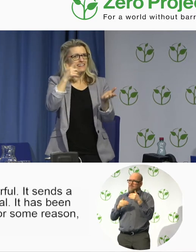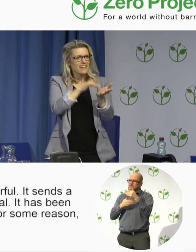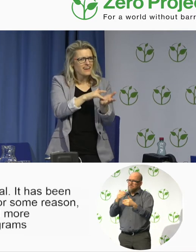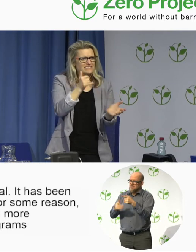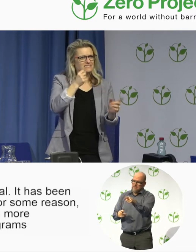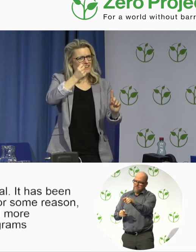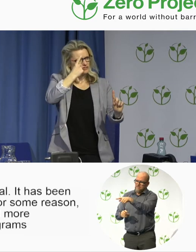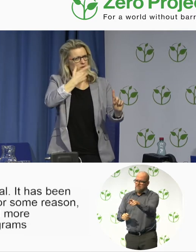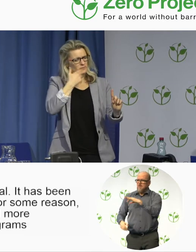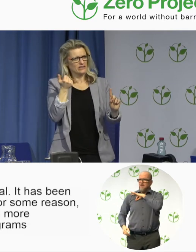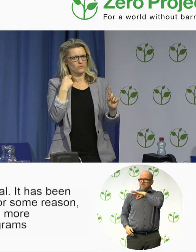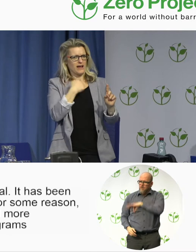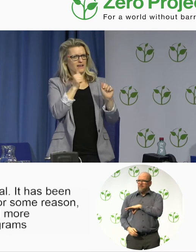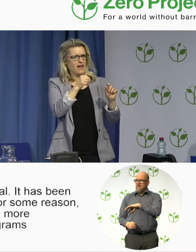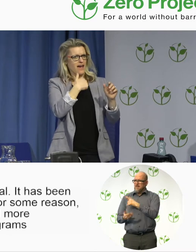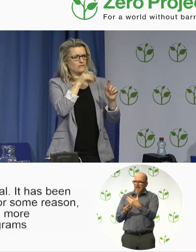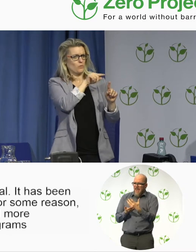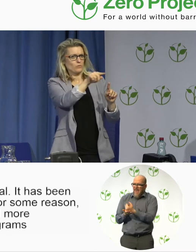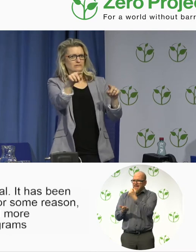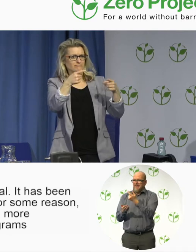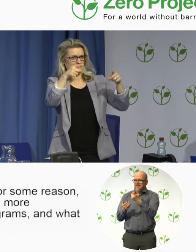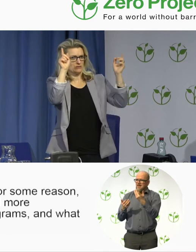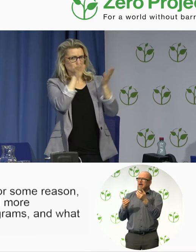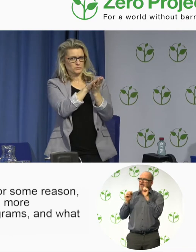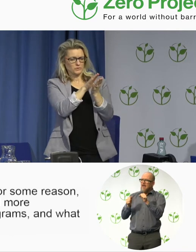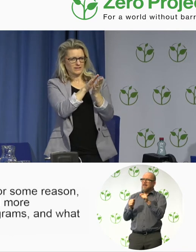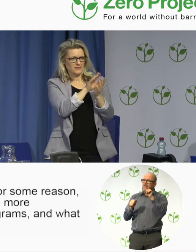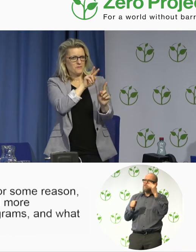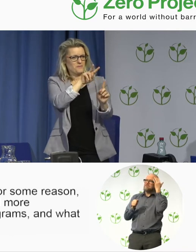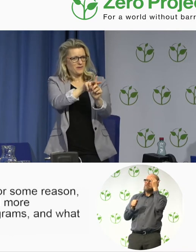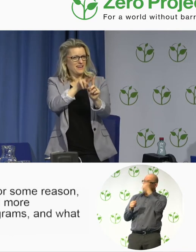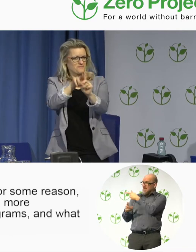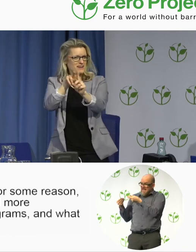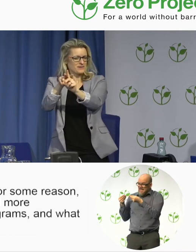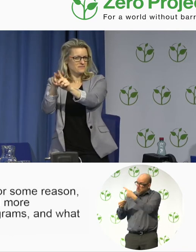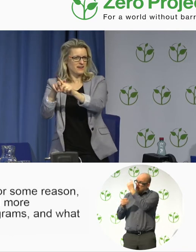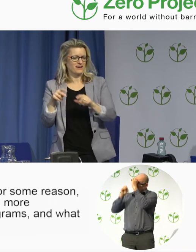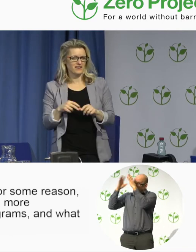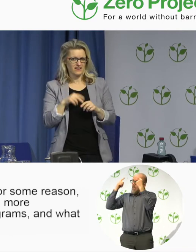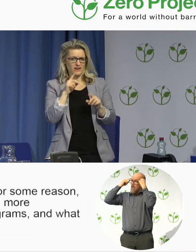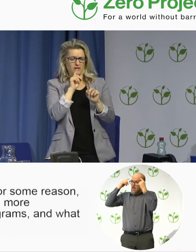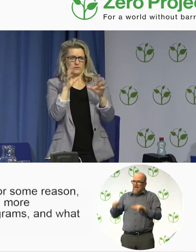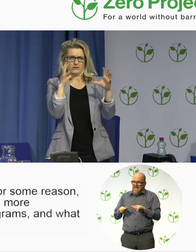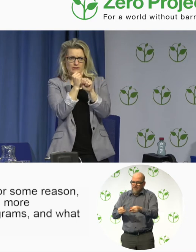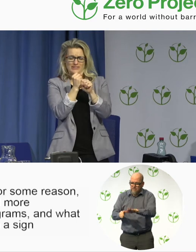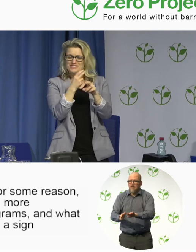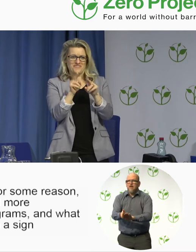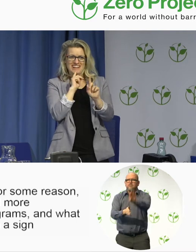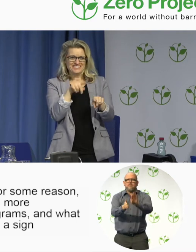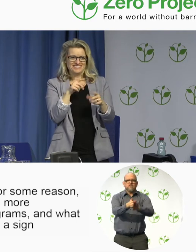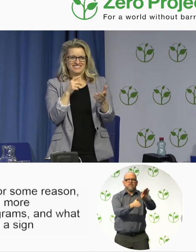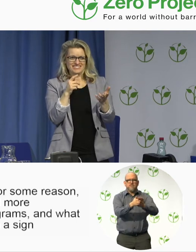pilot programs and what pedagogical practices can be best implemented in a signed, spoken bilingual